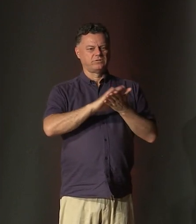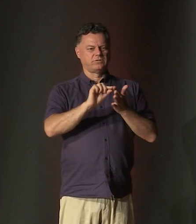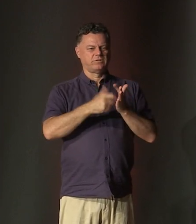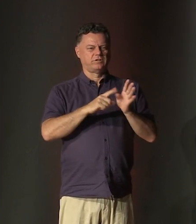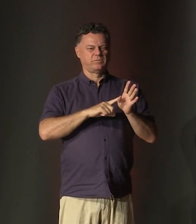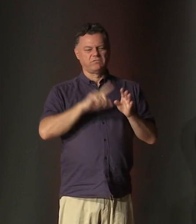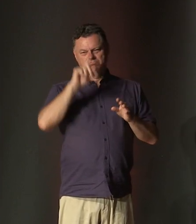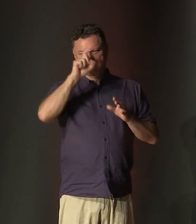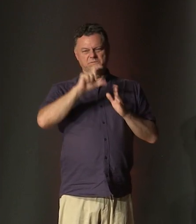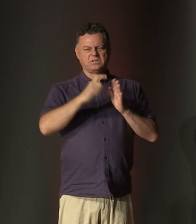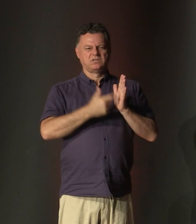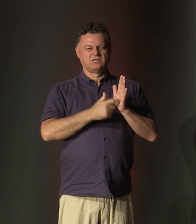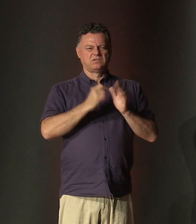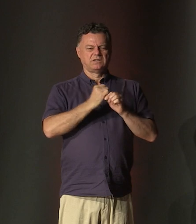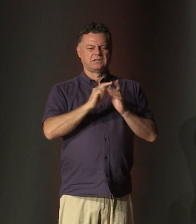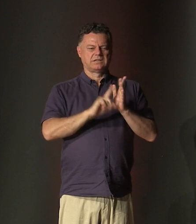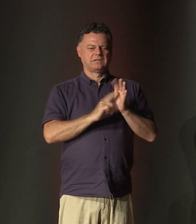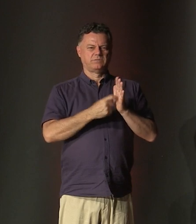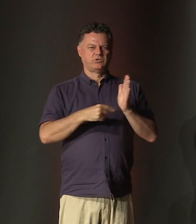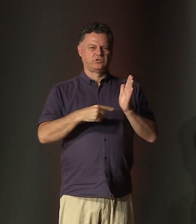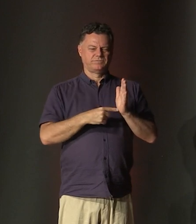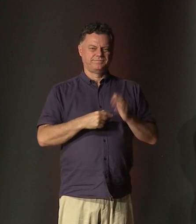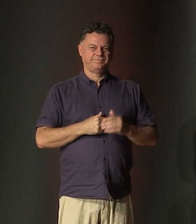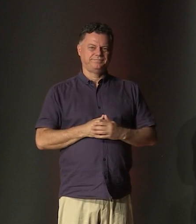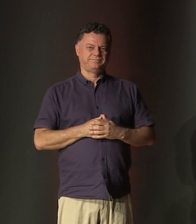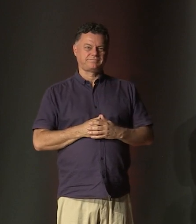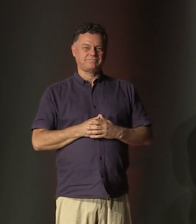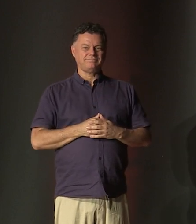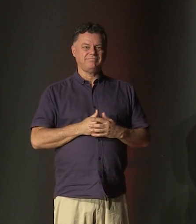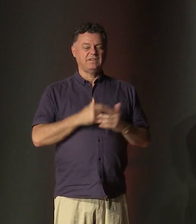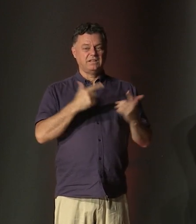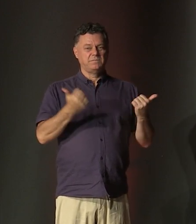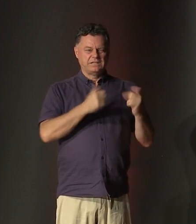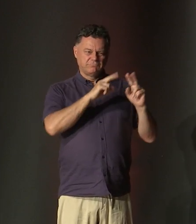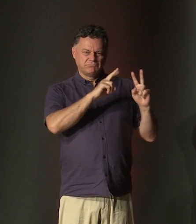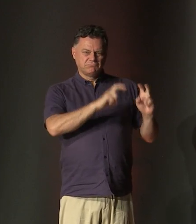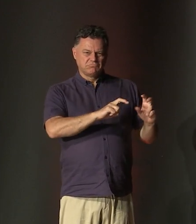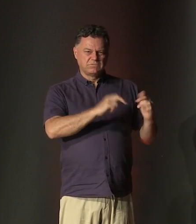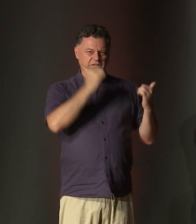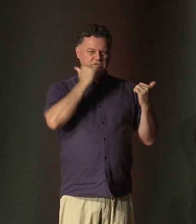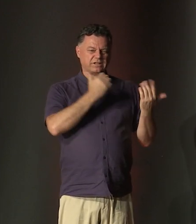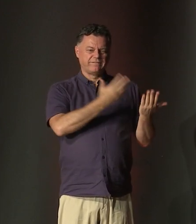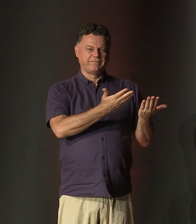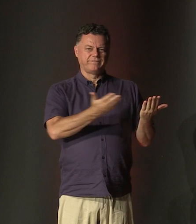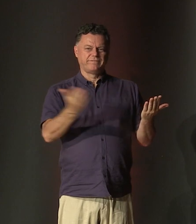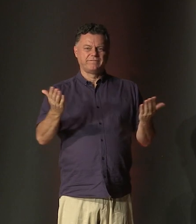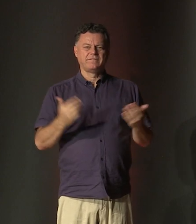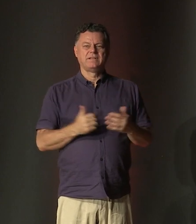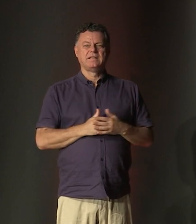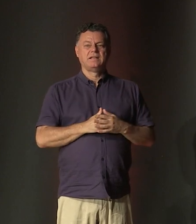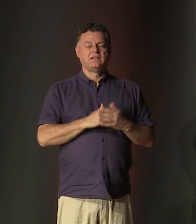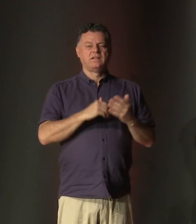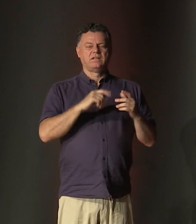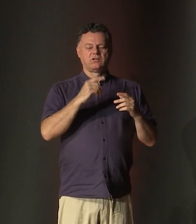Gilbert. And there's a lot of evidence now that we can help people cultivate compassion across those three